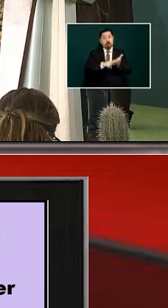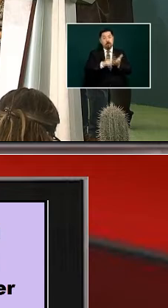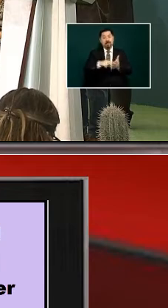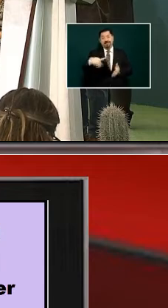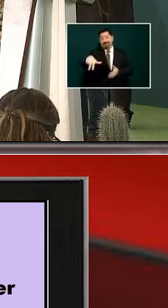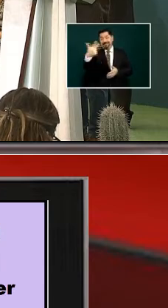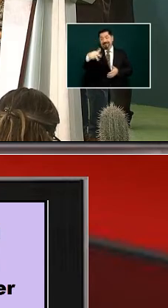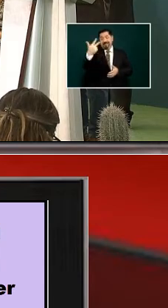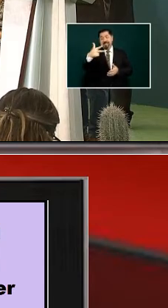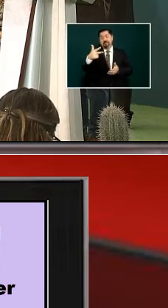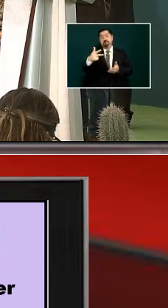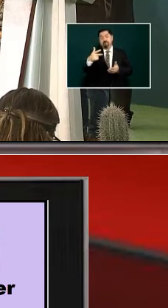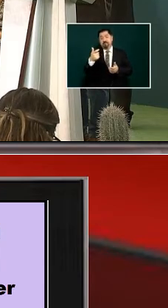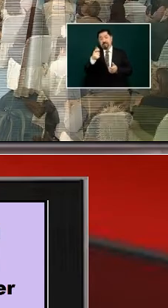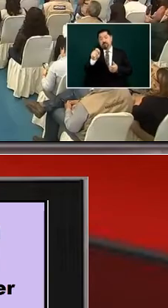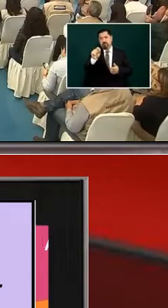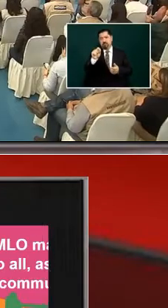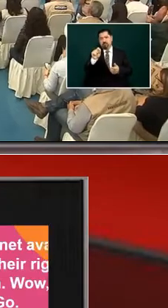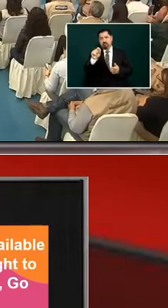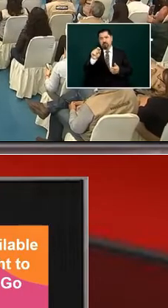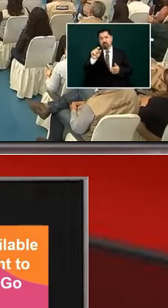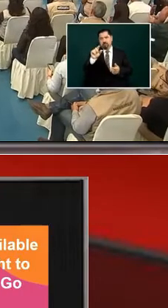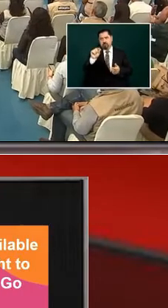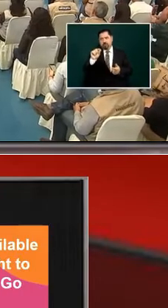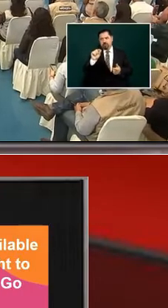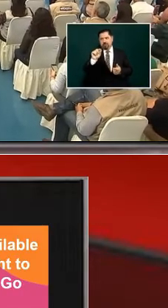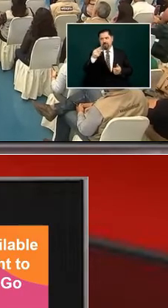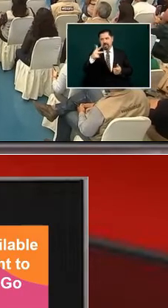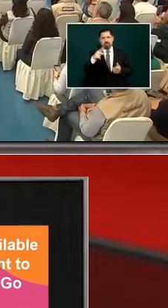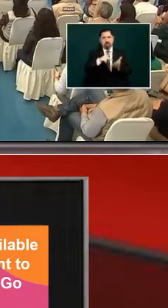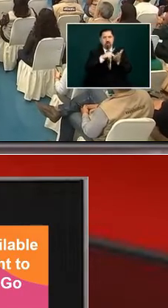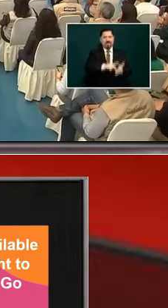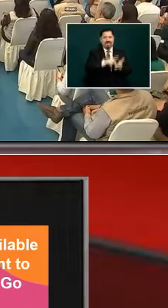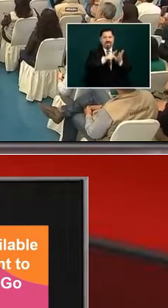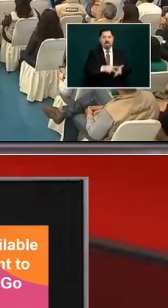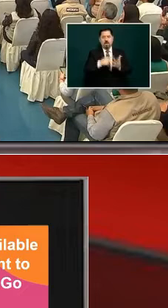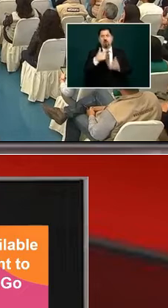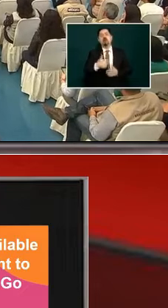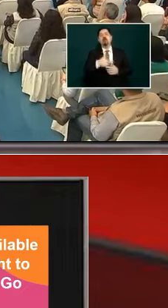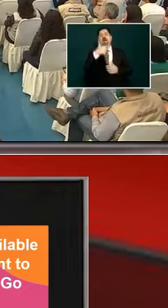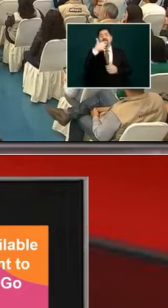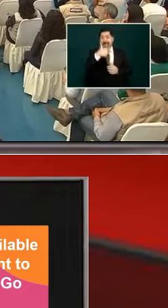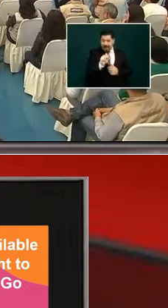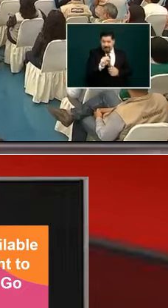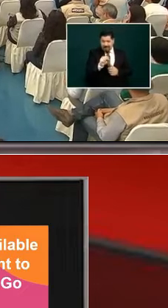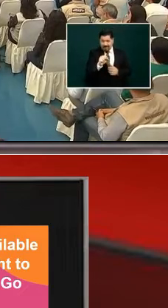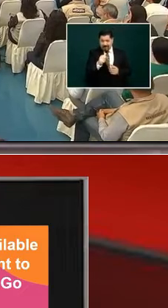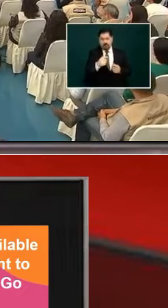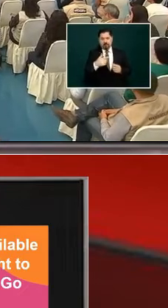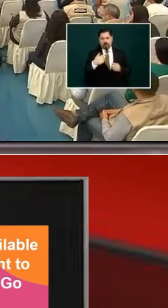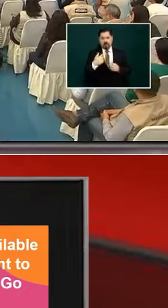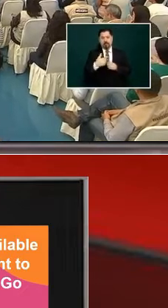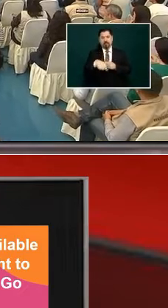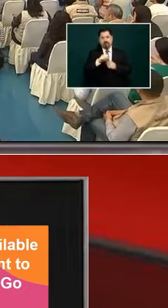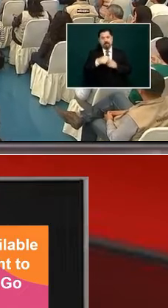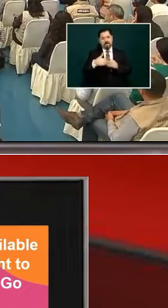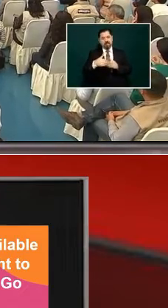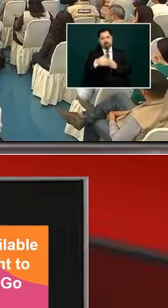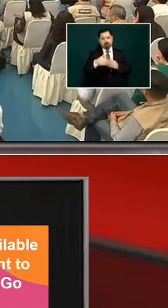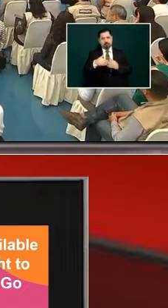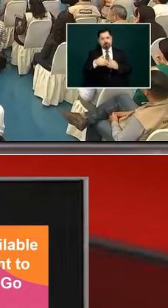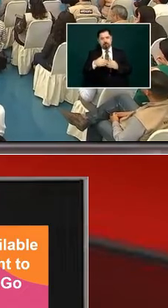13 point 68 per kilo and that's the price to the public and